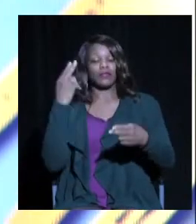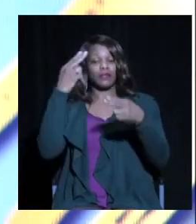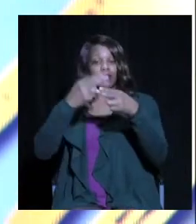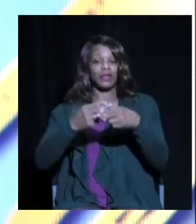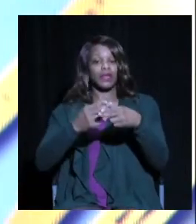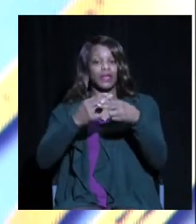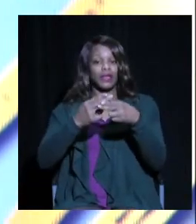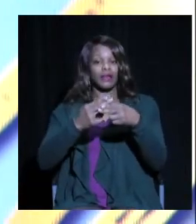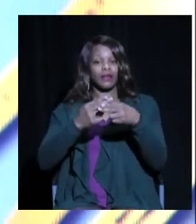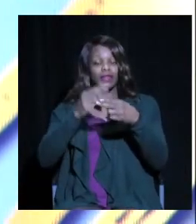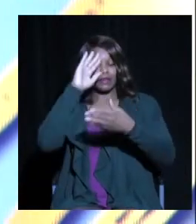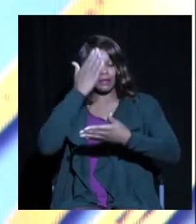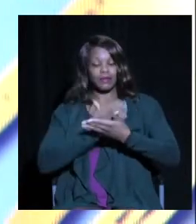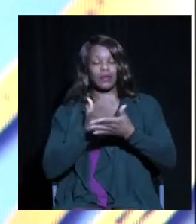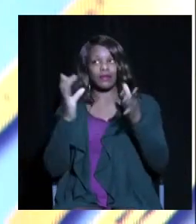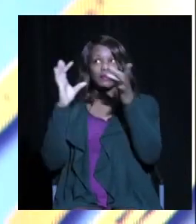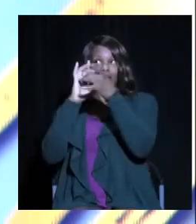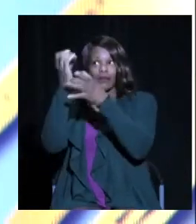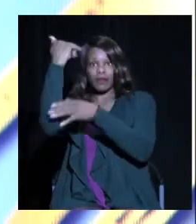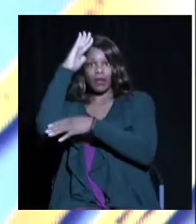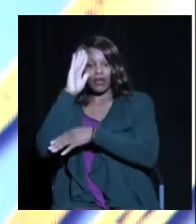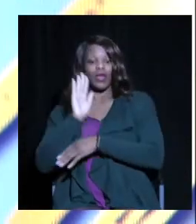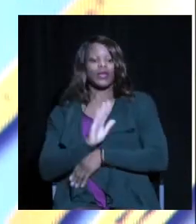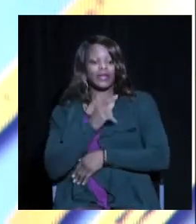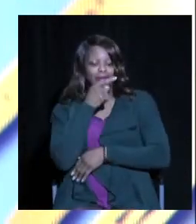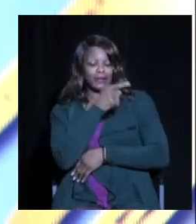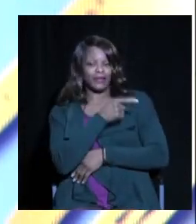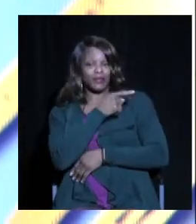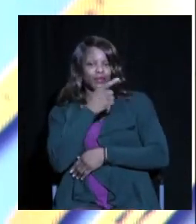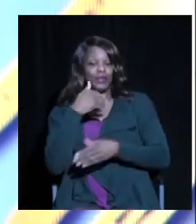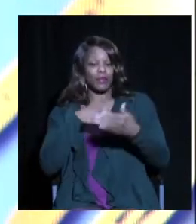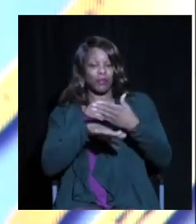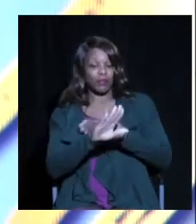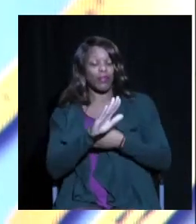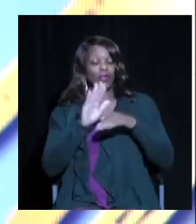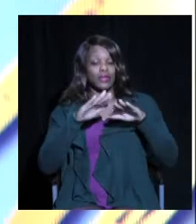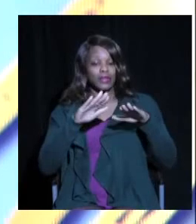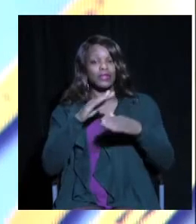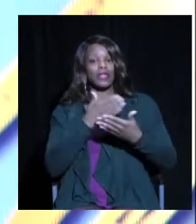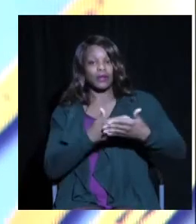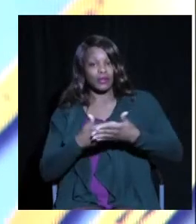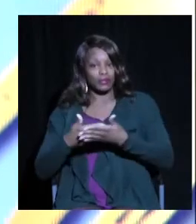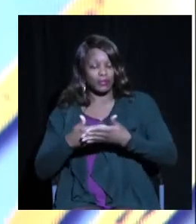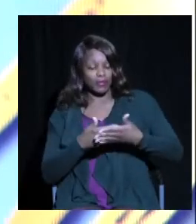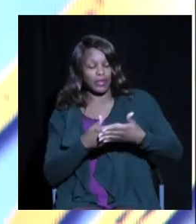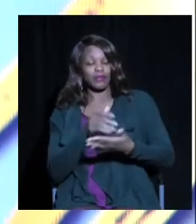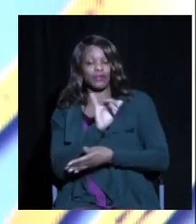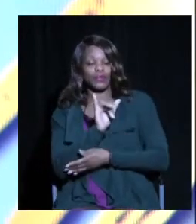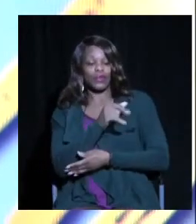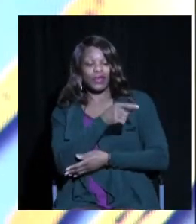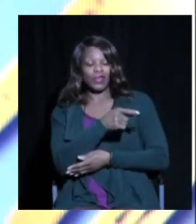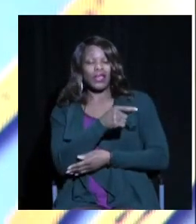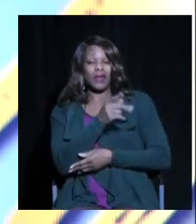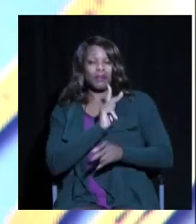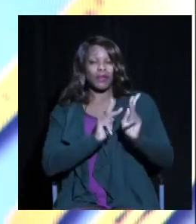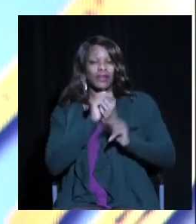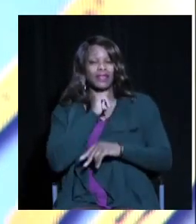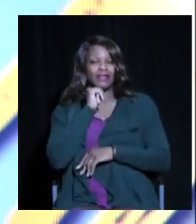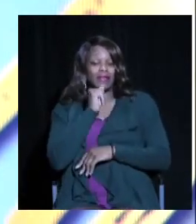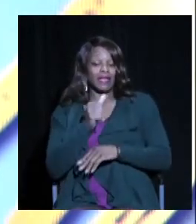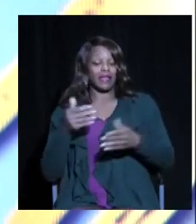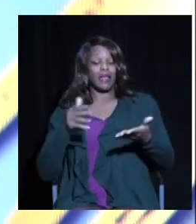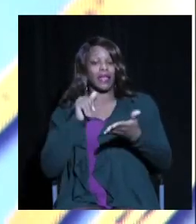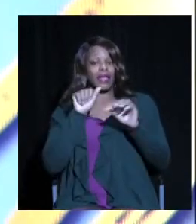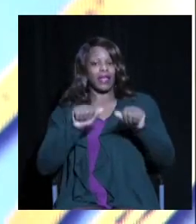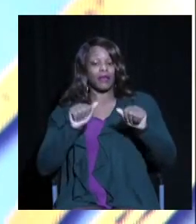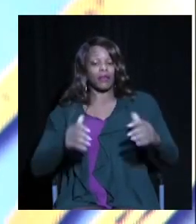of God. Even Elizabeth, your relative, is going to have a child in her old age, and she who was said to be unable to conceive is in her